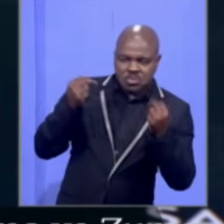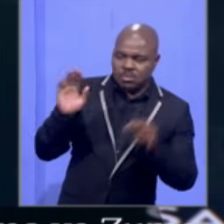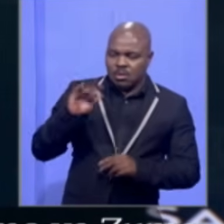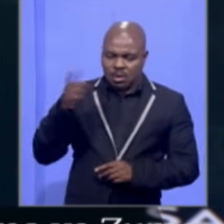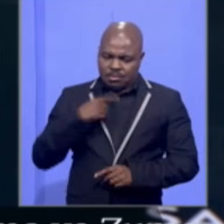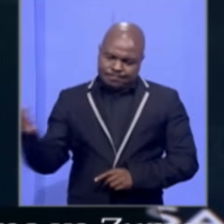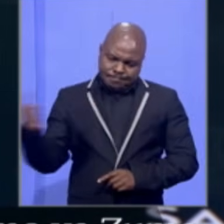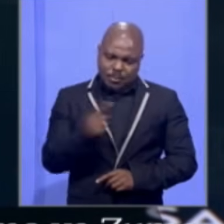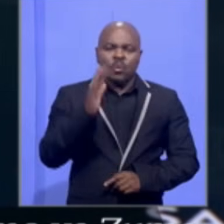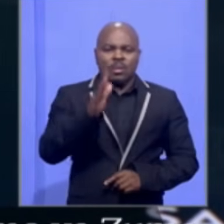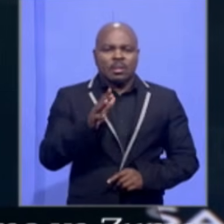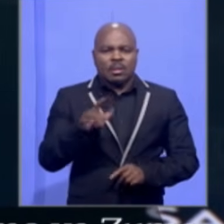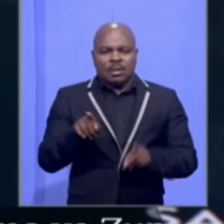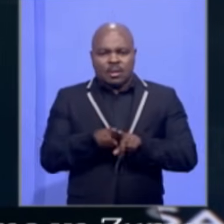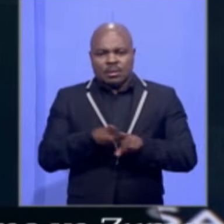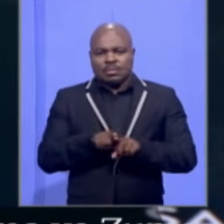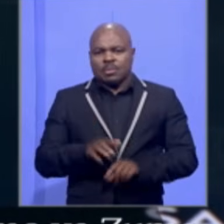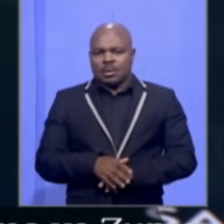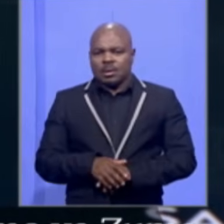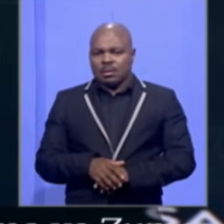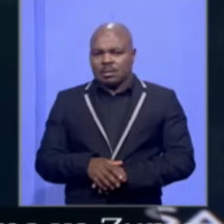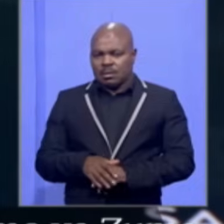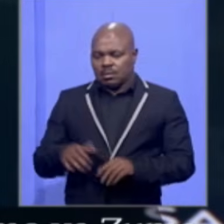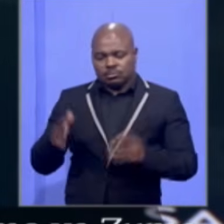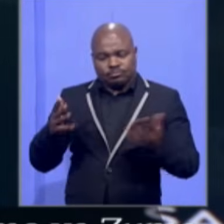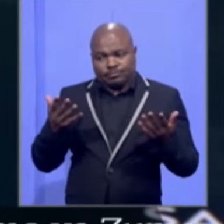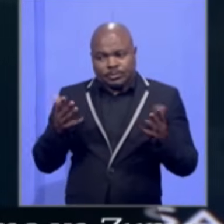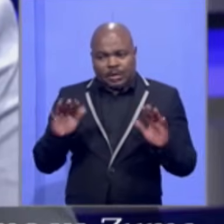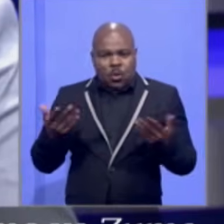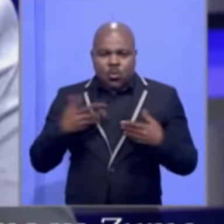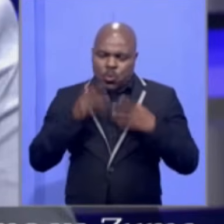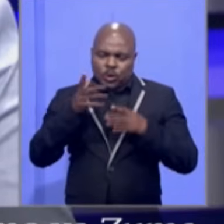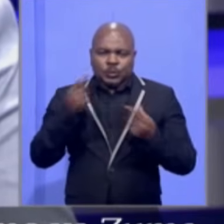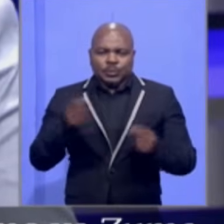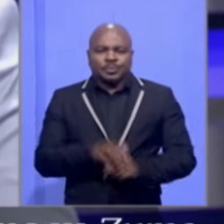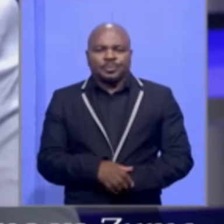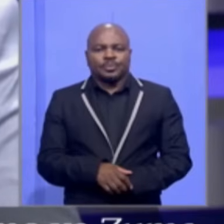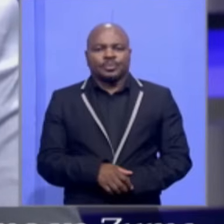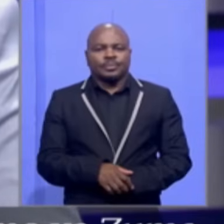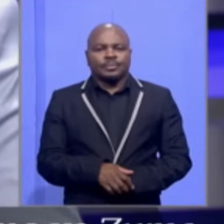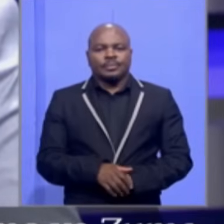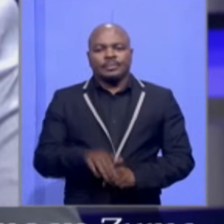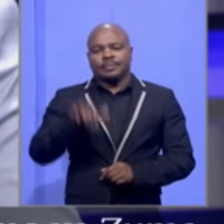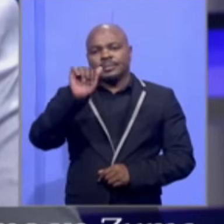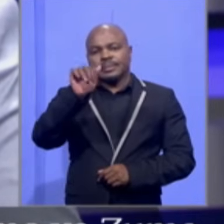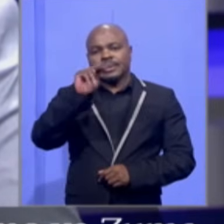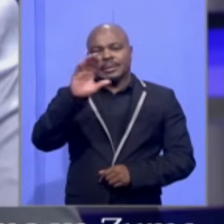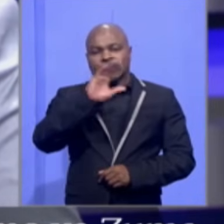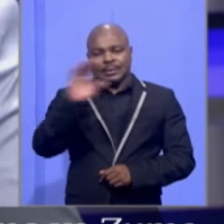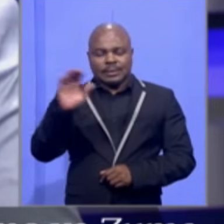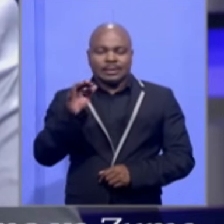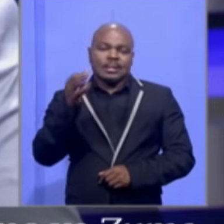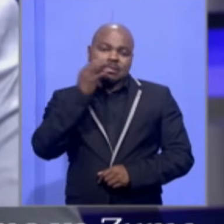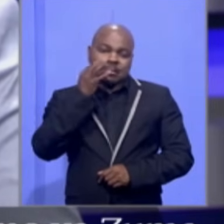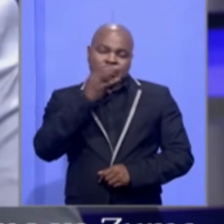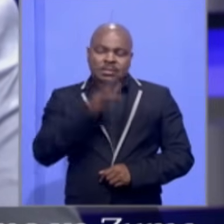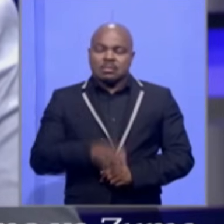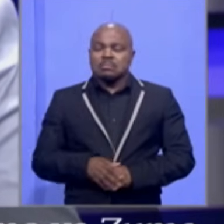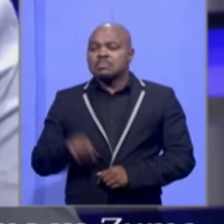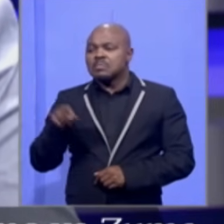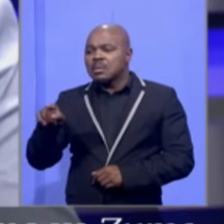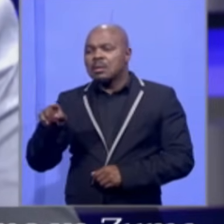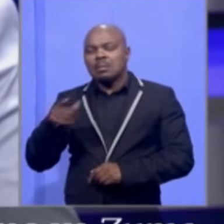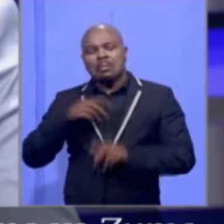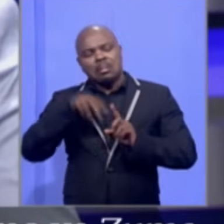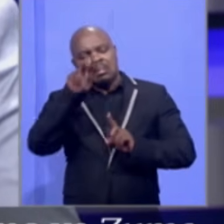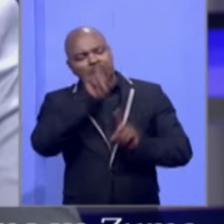there. So, and in person. So, and that's where we're at. That's where we stand. Ka ho le leng ANC e re ha ikamahanye le ditlaleho tsa ho hlahlojwa